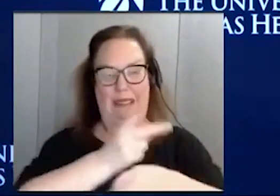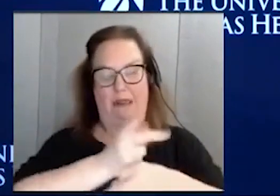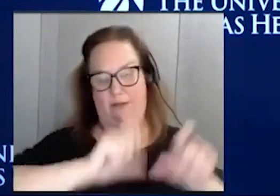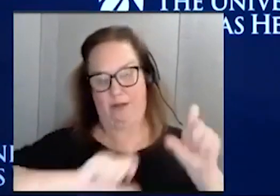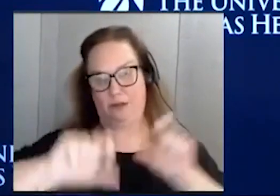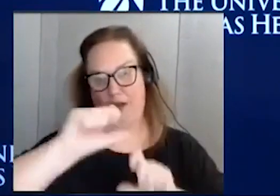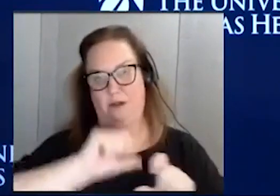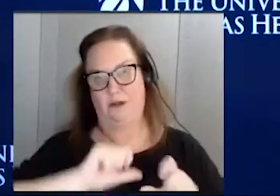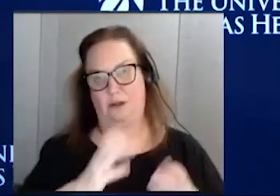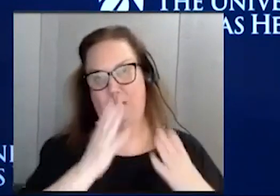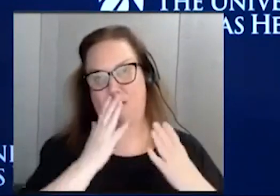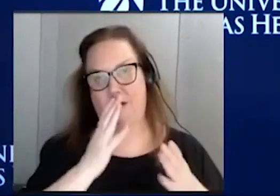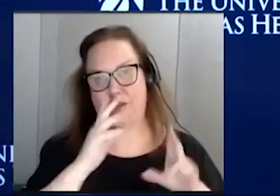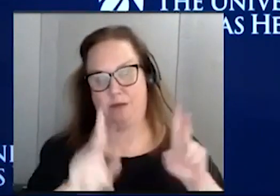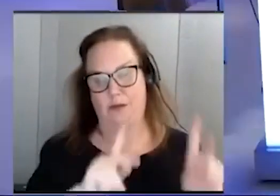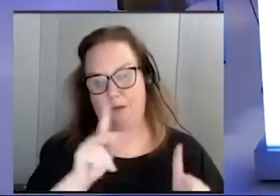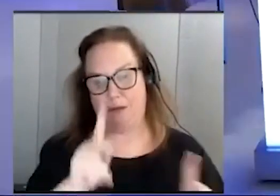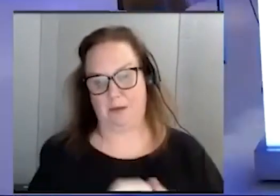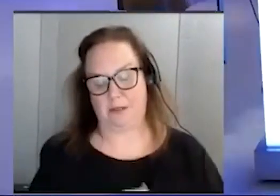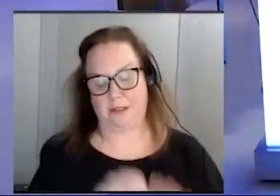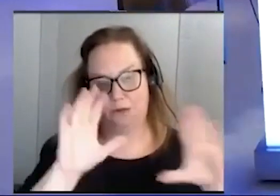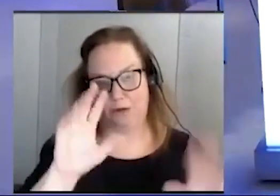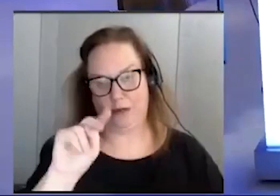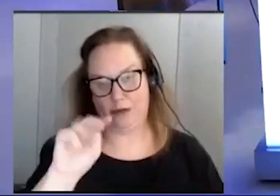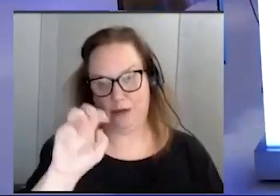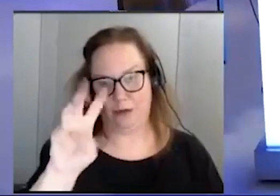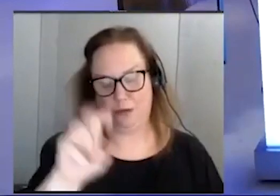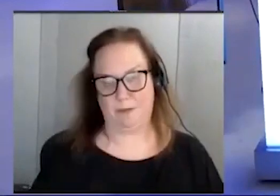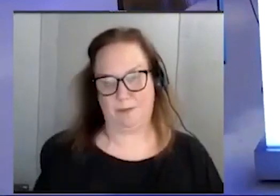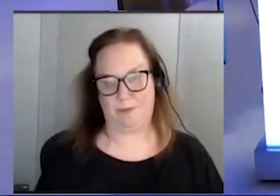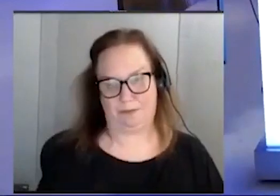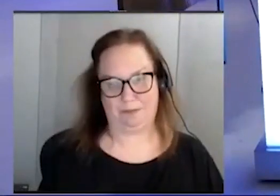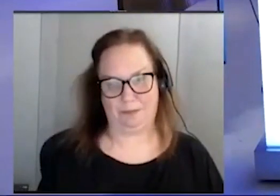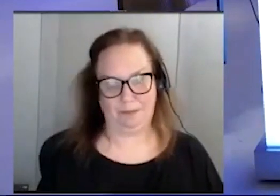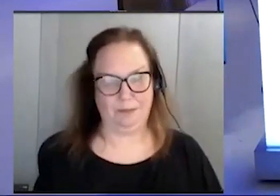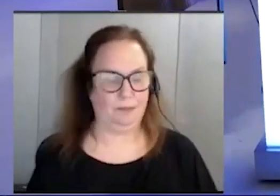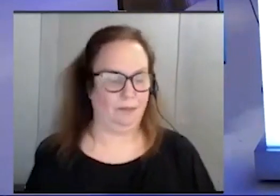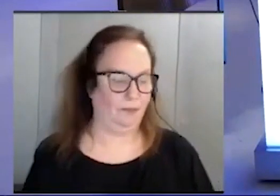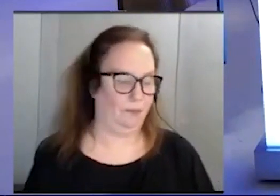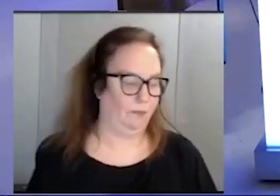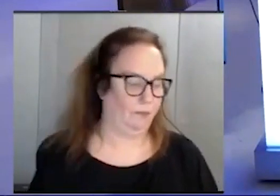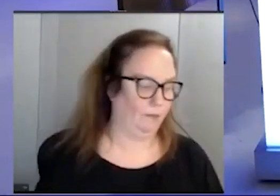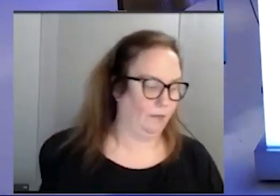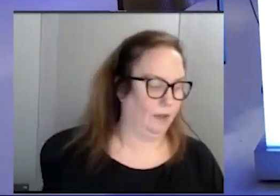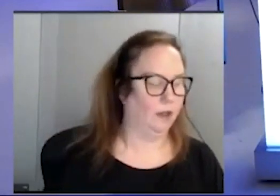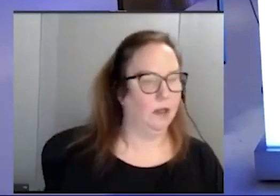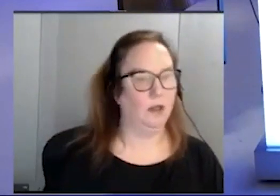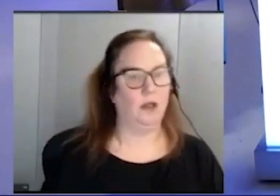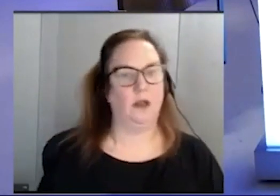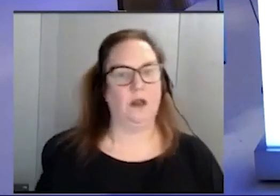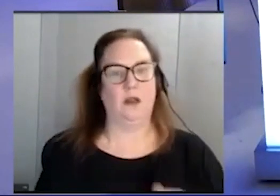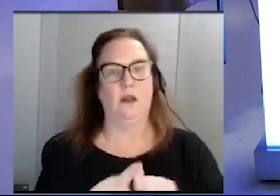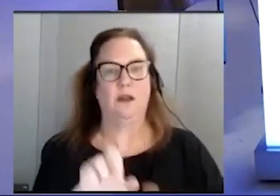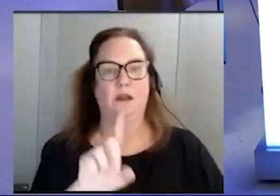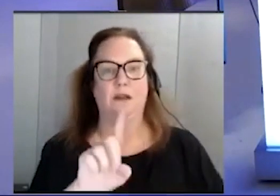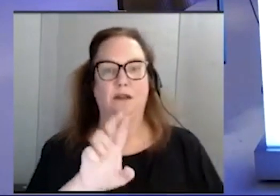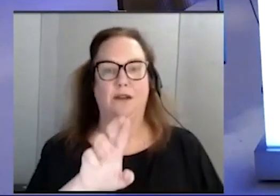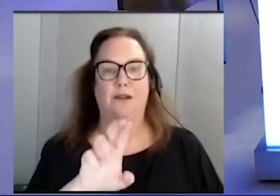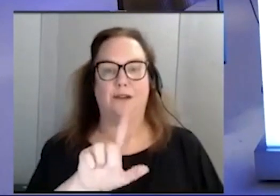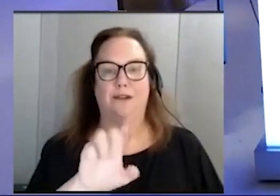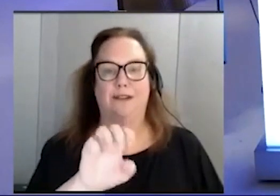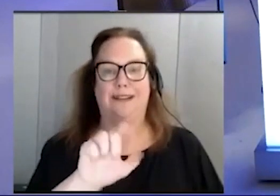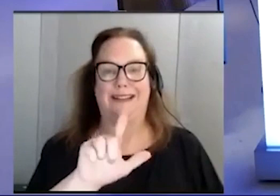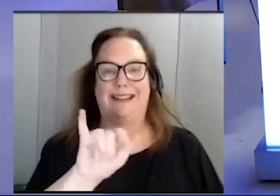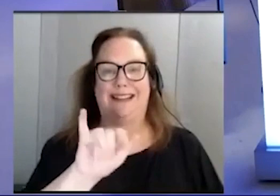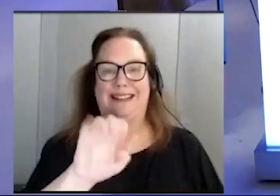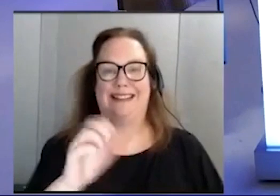those folks, because that's great news. Yes, every little bit helps. Every we love bit that. does. I just want to quickly introduce Dr. Leslie Spikes. She's here with us today. She's